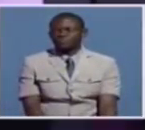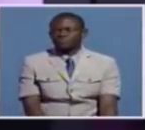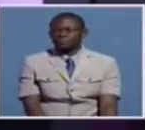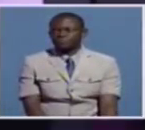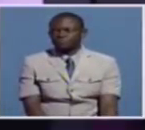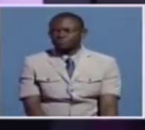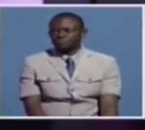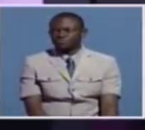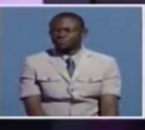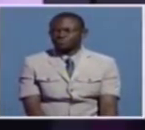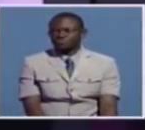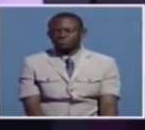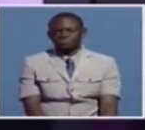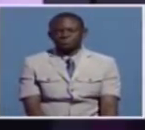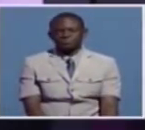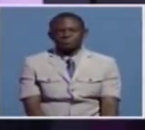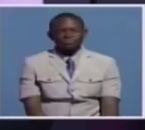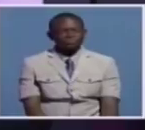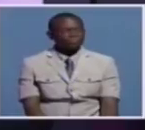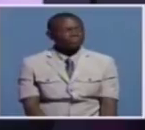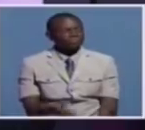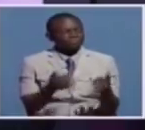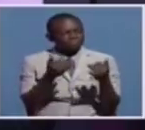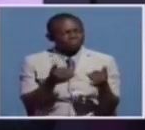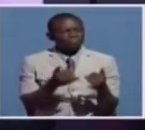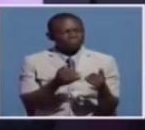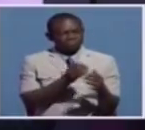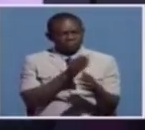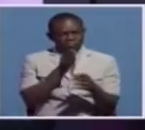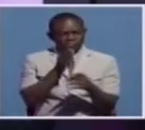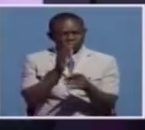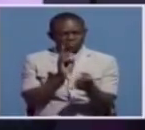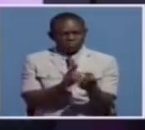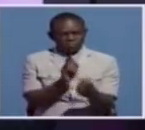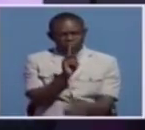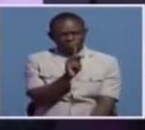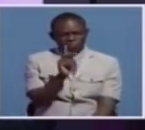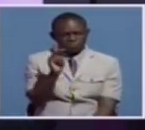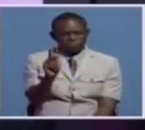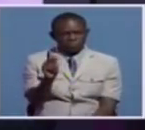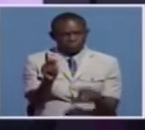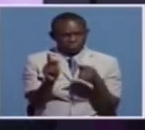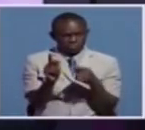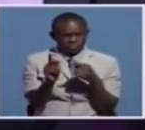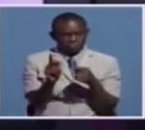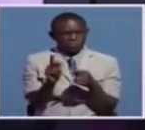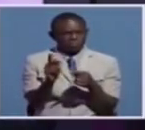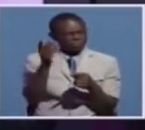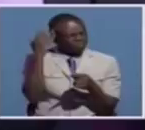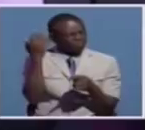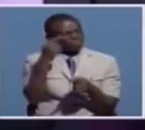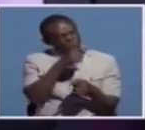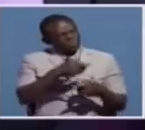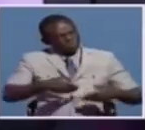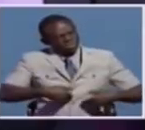take you back now. Dr. Kenneth Kaunda, and I know during the struggle, you were there, not very old then,